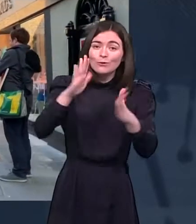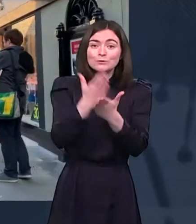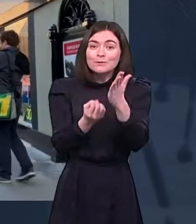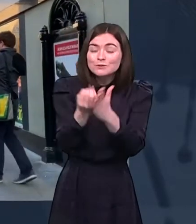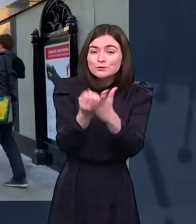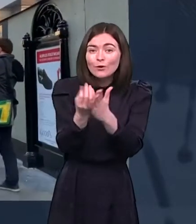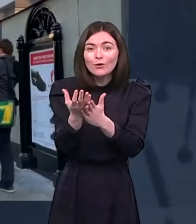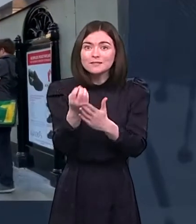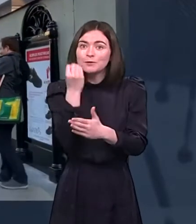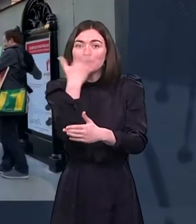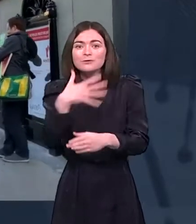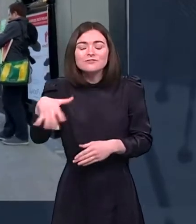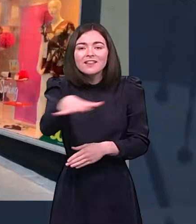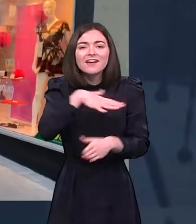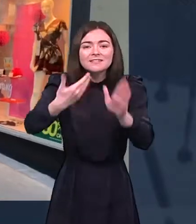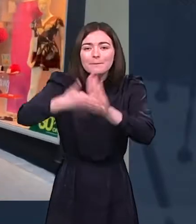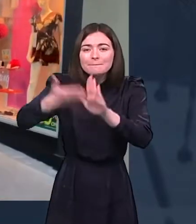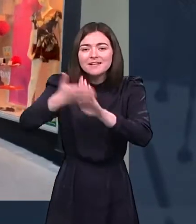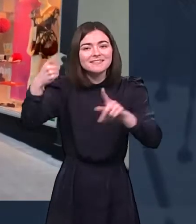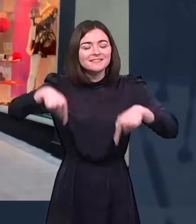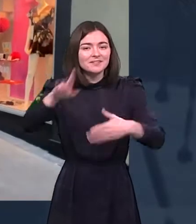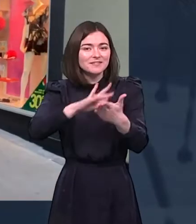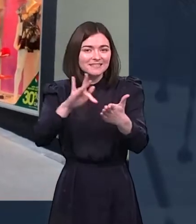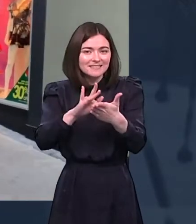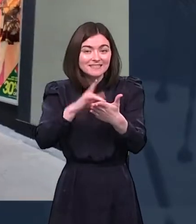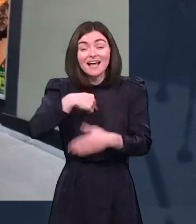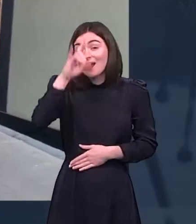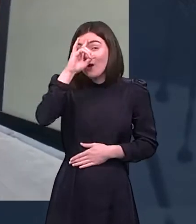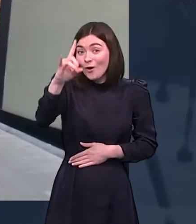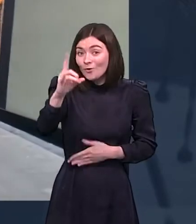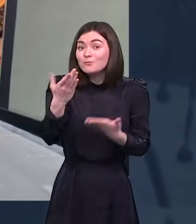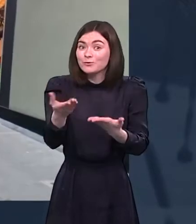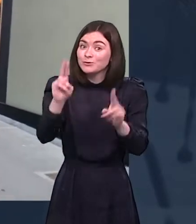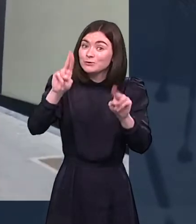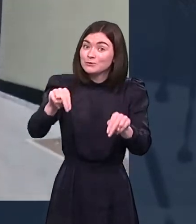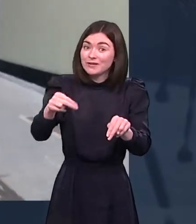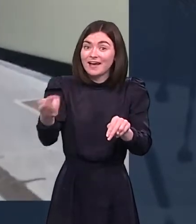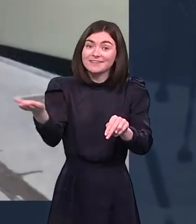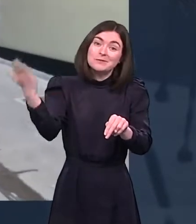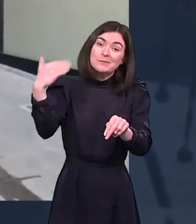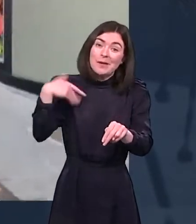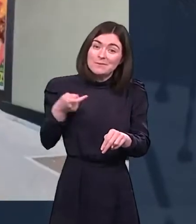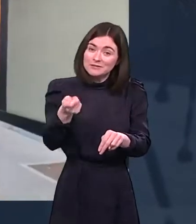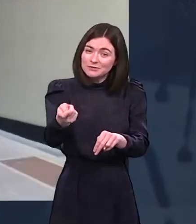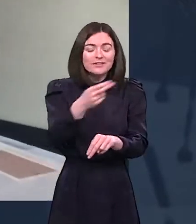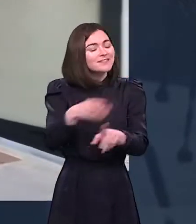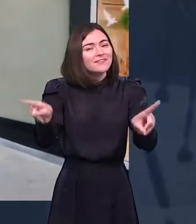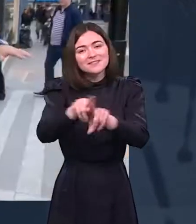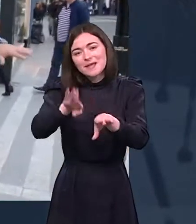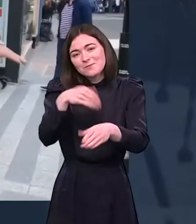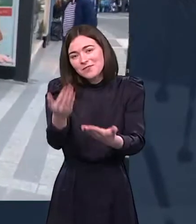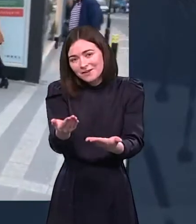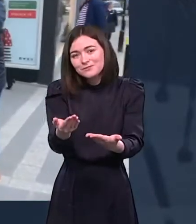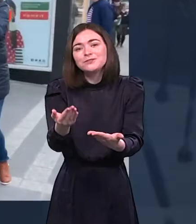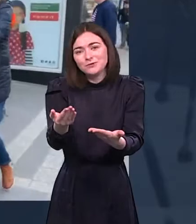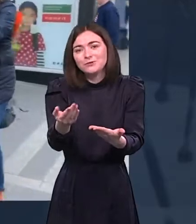amazing landmarks and historical buildings here in the city. And I hope you get to come on Shenanigans. It's not the same without you being here with